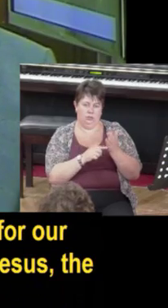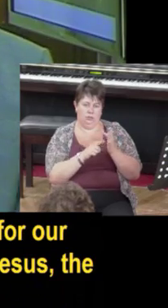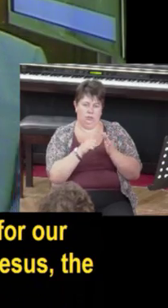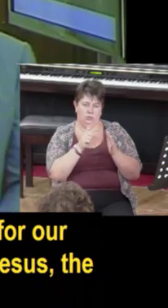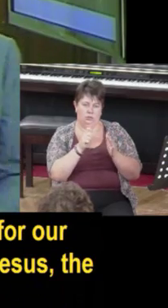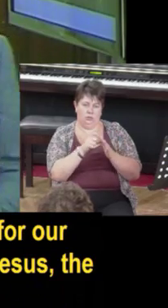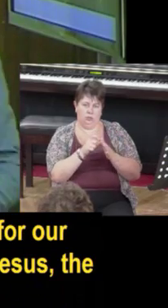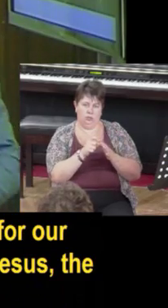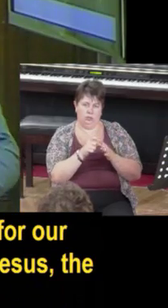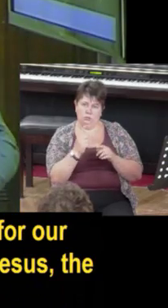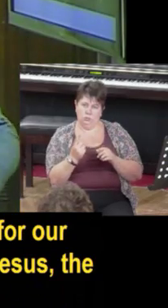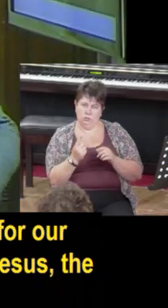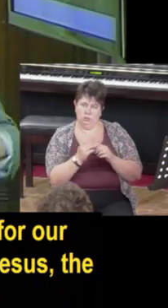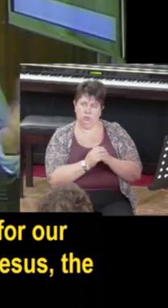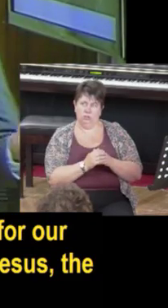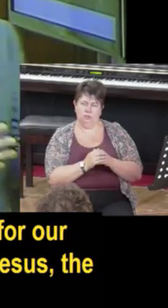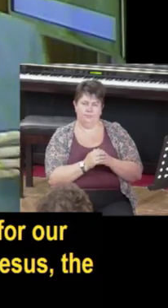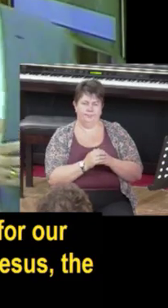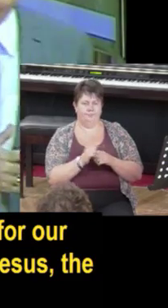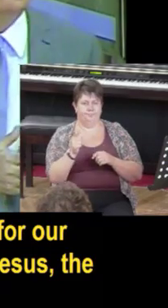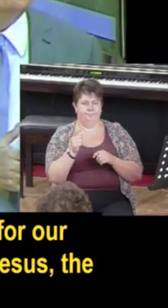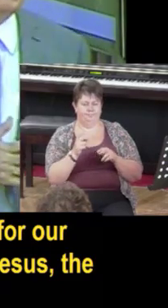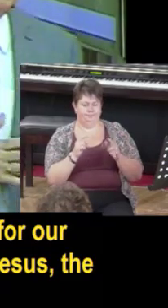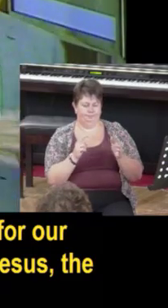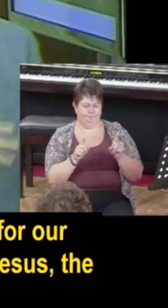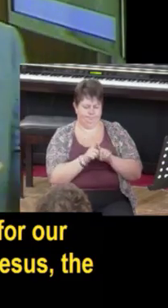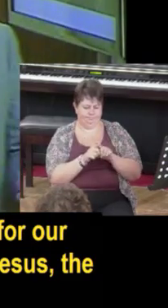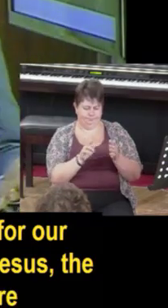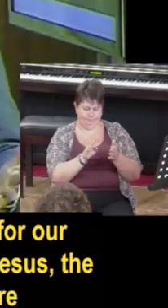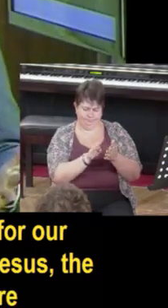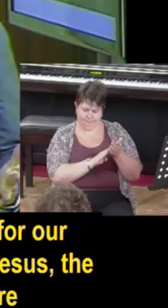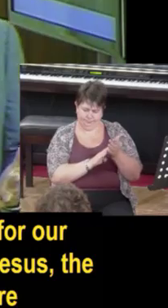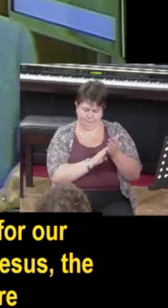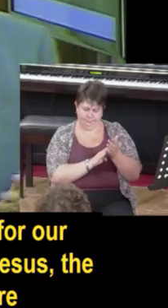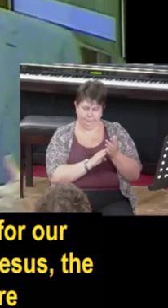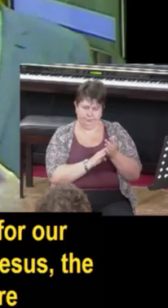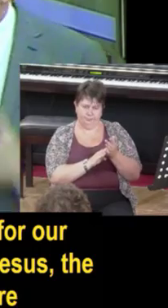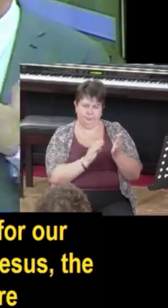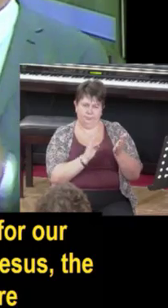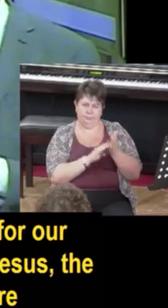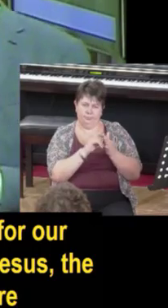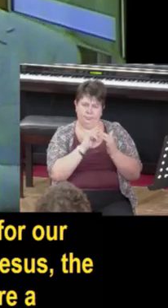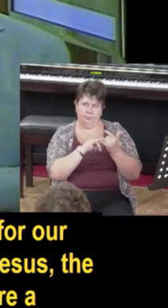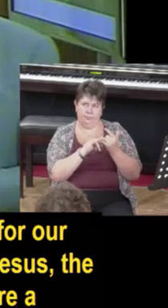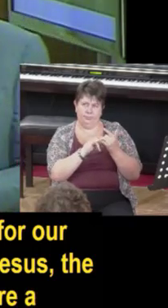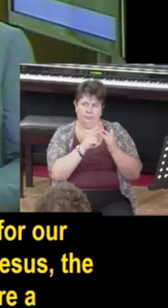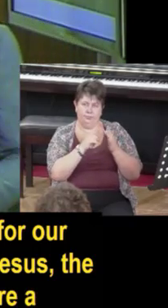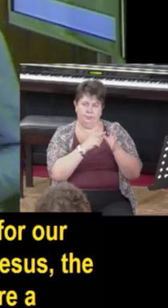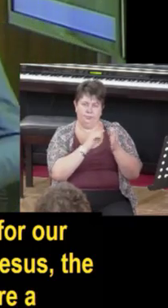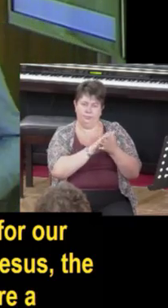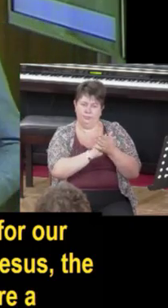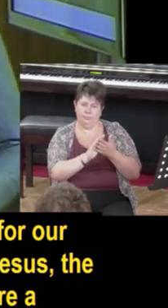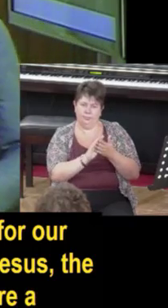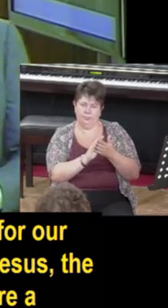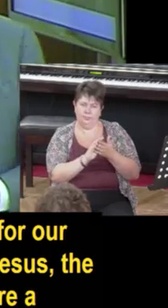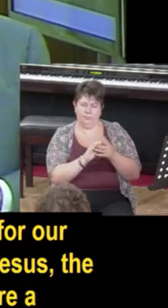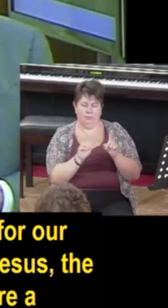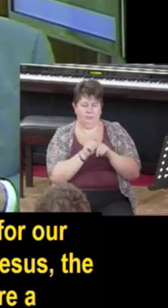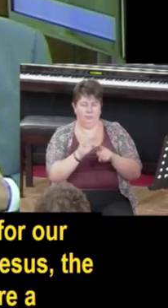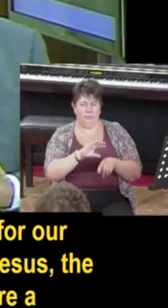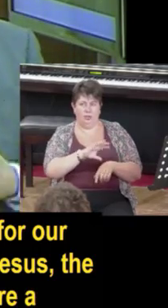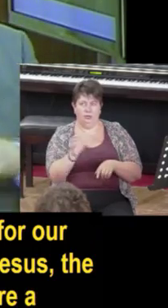And they're a reference to the Messiah, which is a Hebrew word, or the Christ, which is a Greek